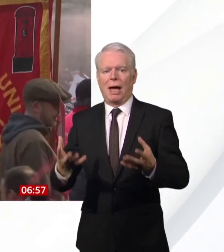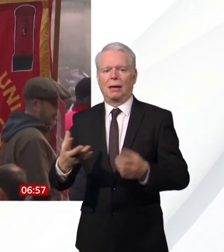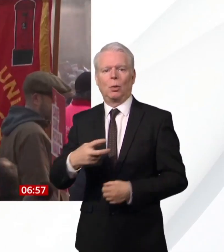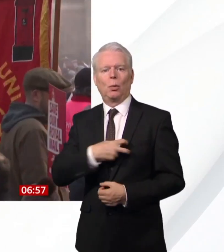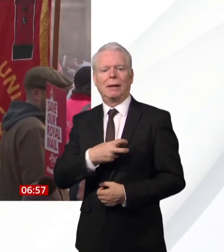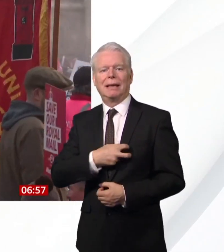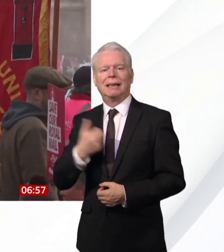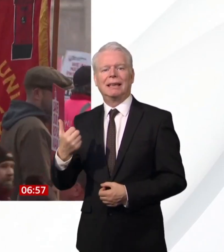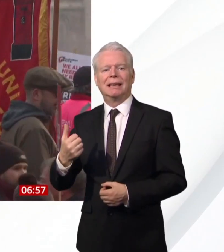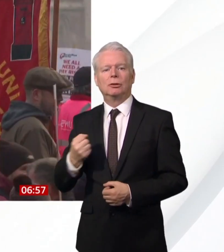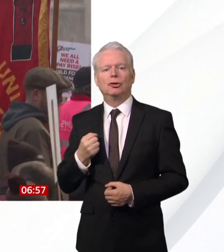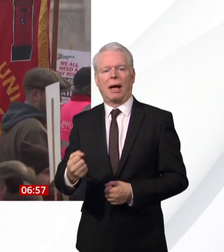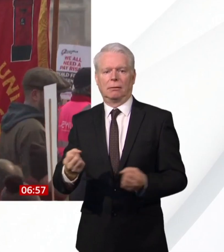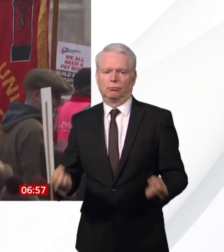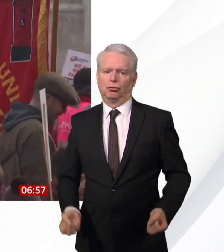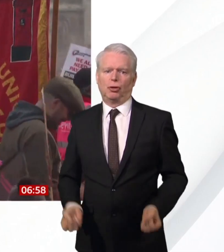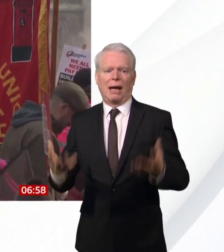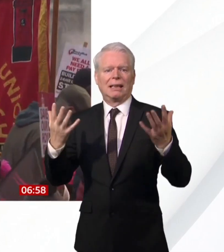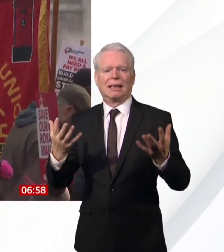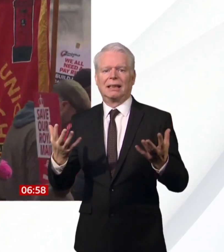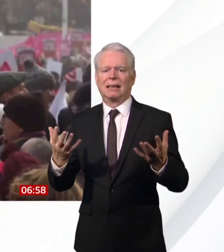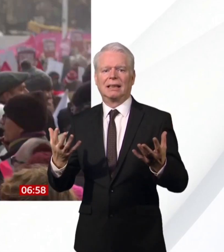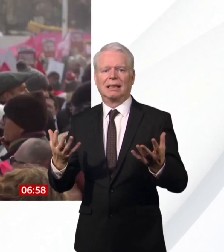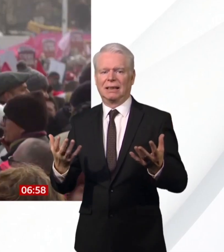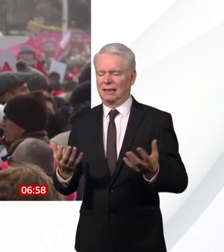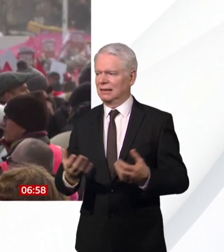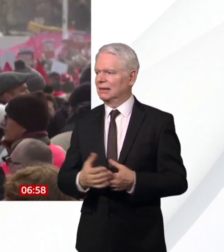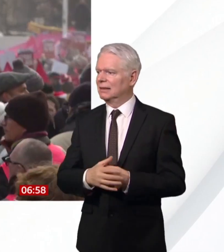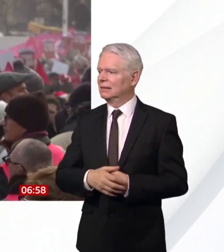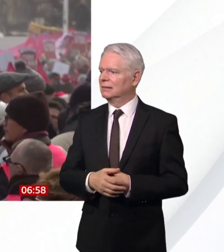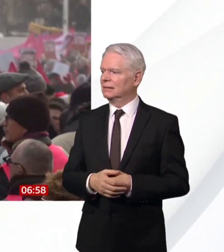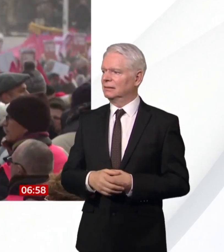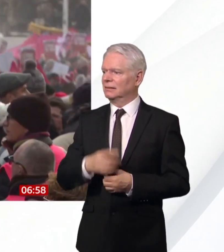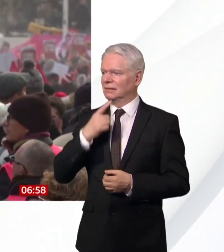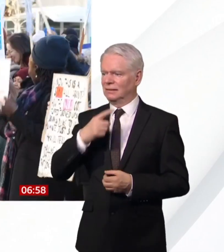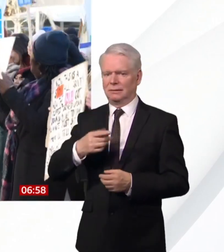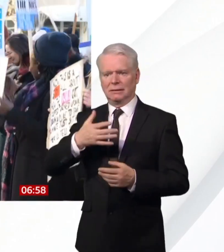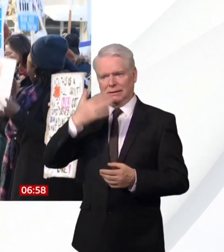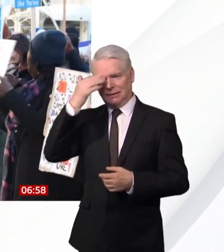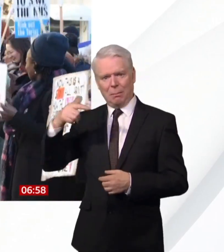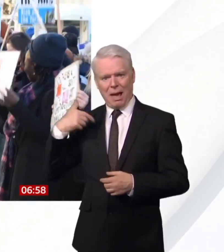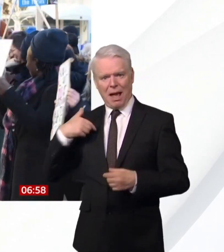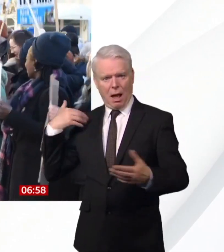summer. Christmas letters and parcels faced delays as postmen continued to strike.